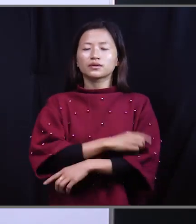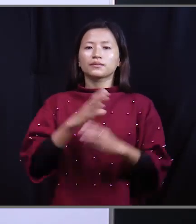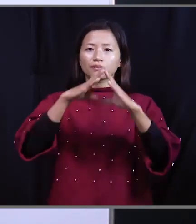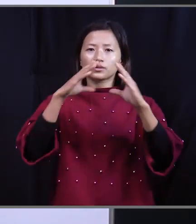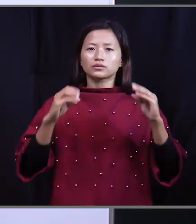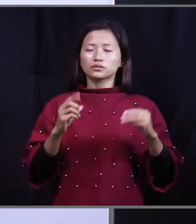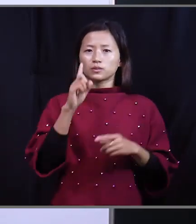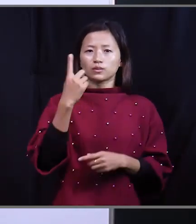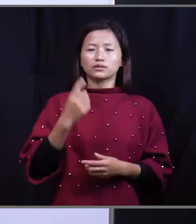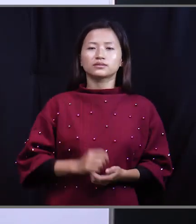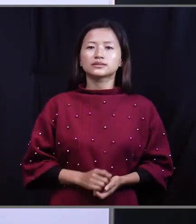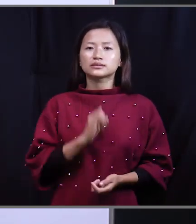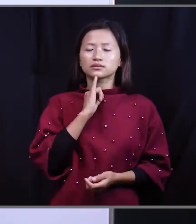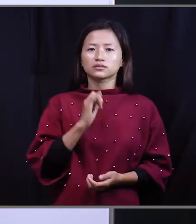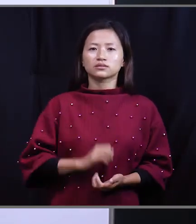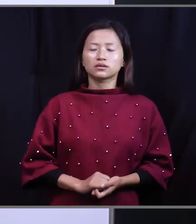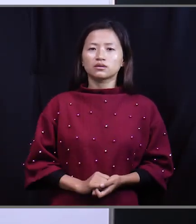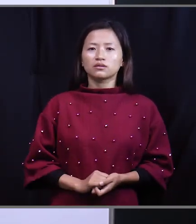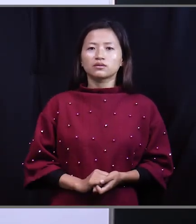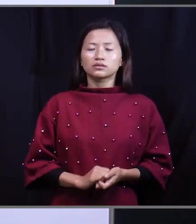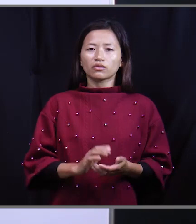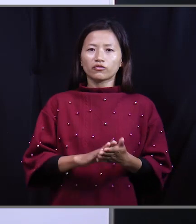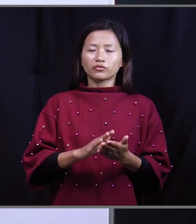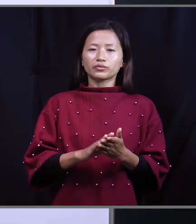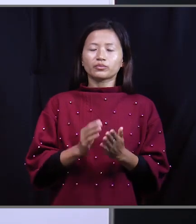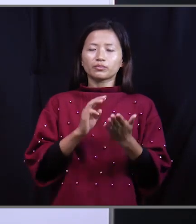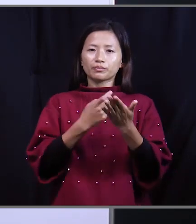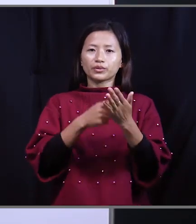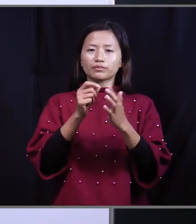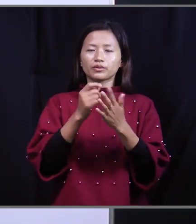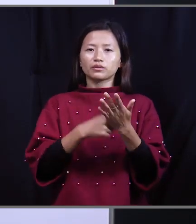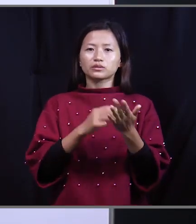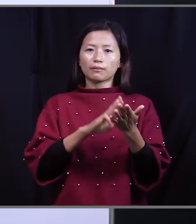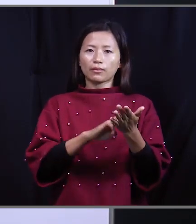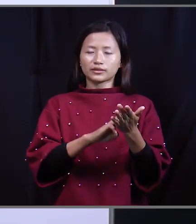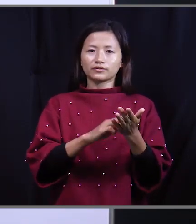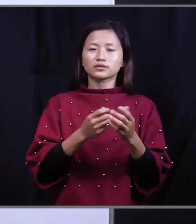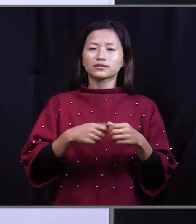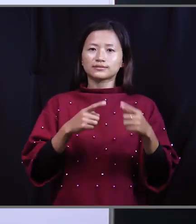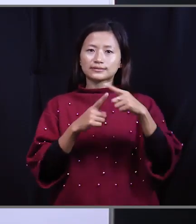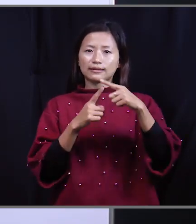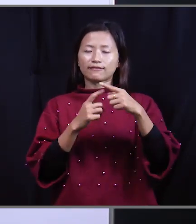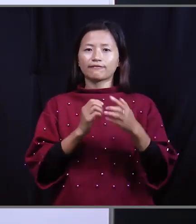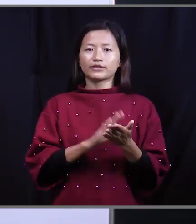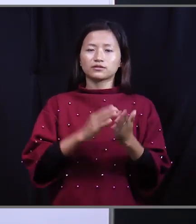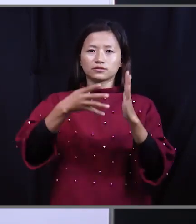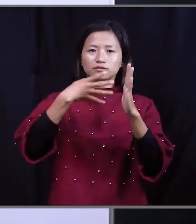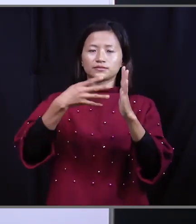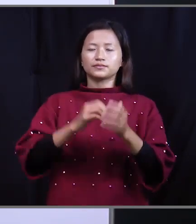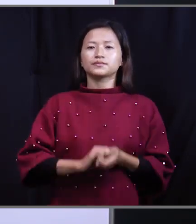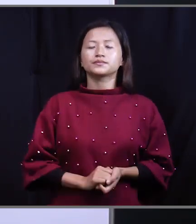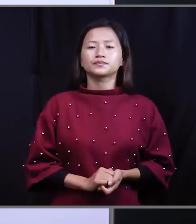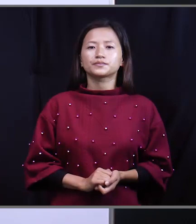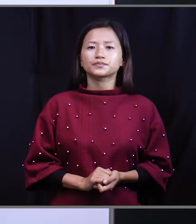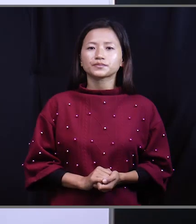one. Meiosis one is of prophase, metaphase, anaphase, and telophase. Just like we talked about